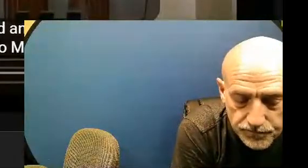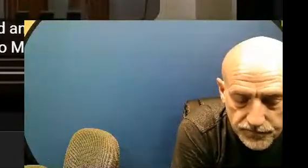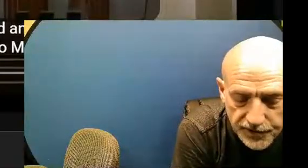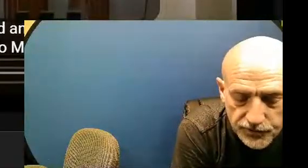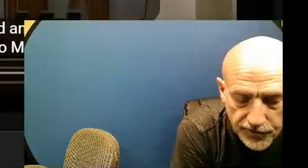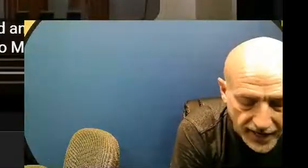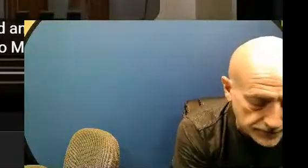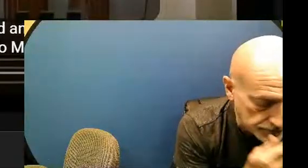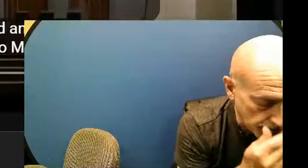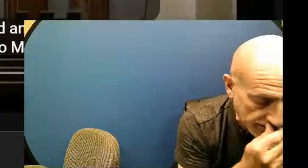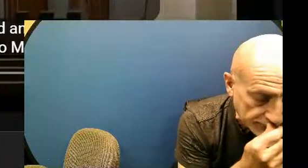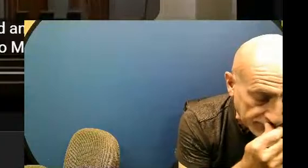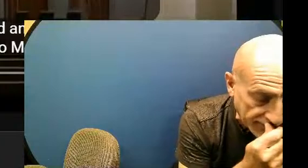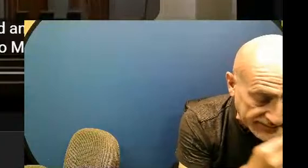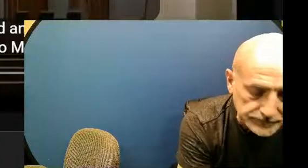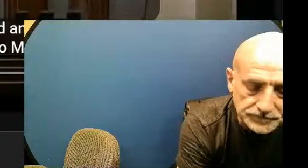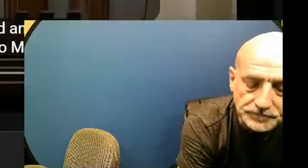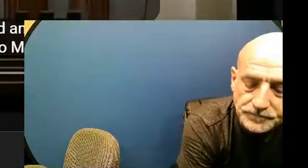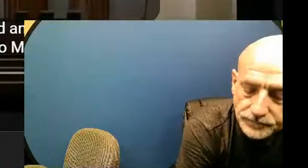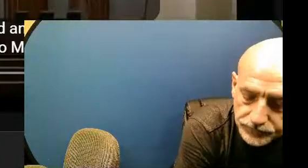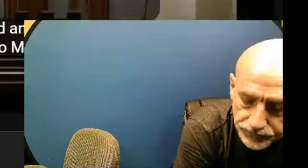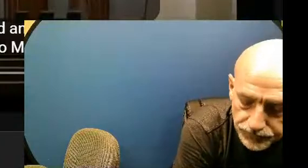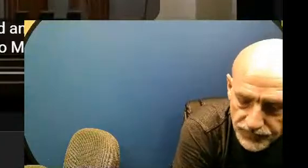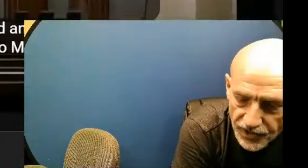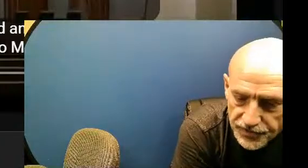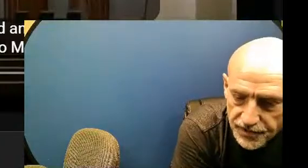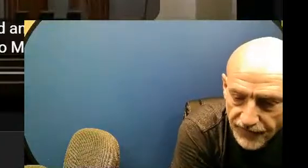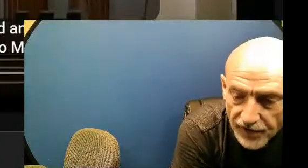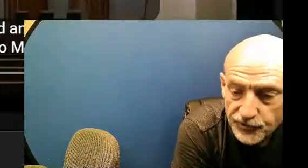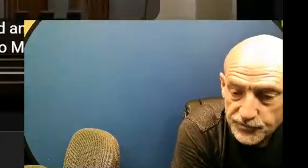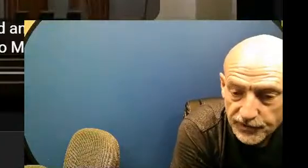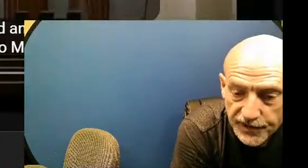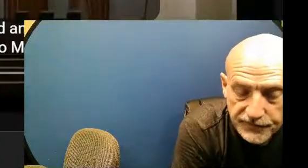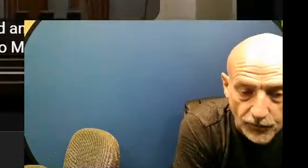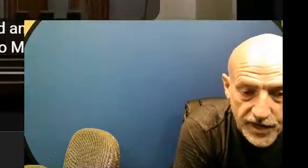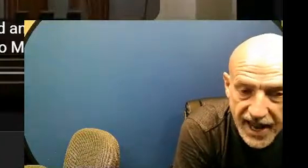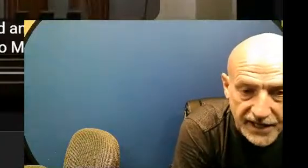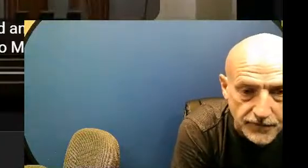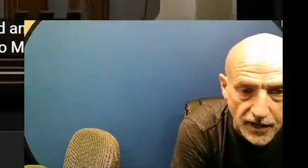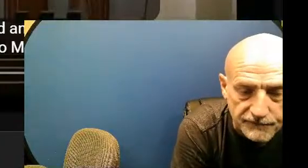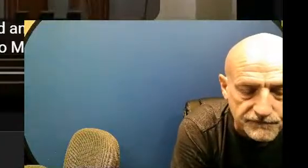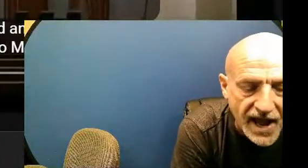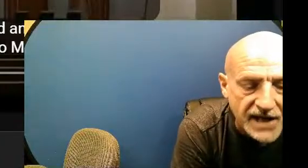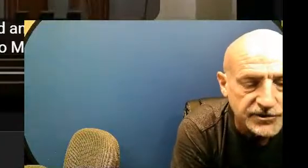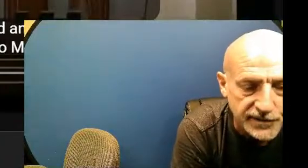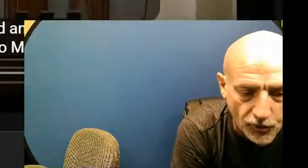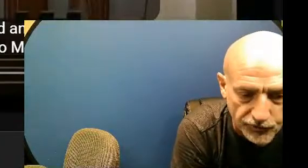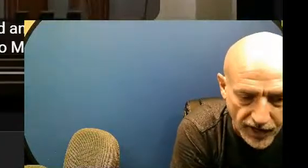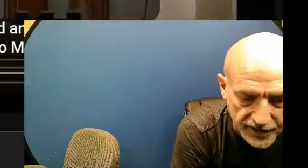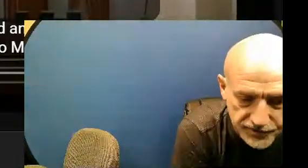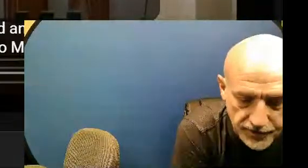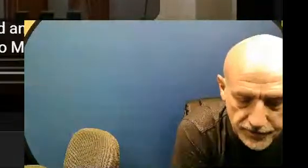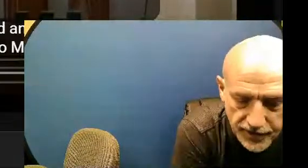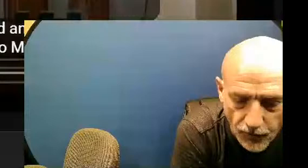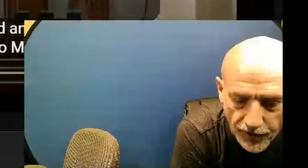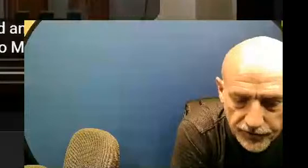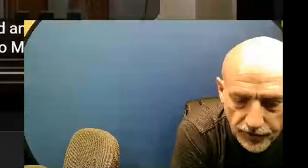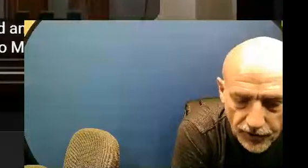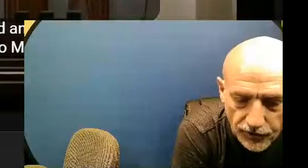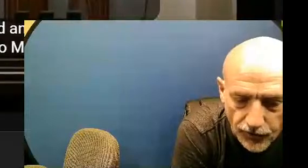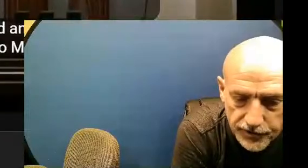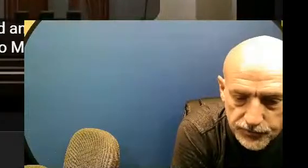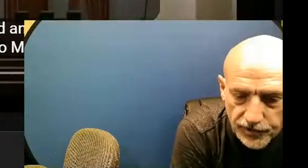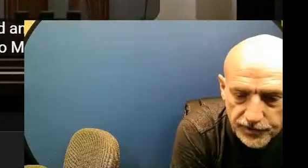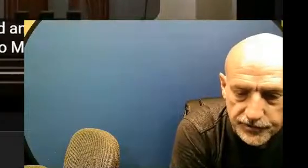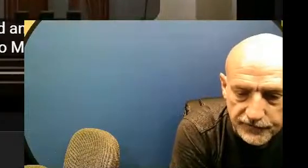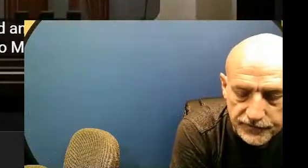just ignore that. But the founders believed that we had vastly more rights than what the